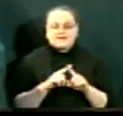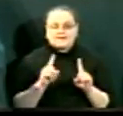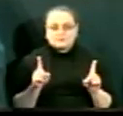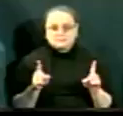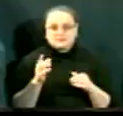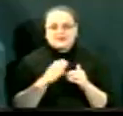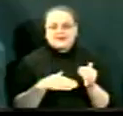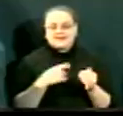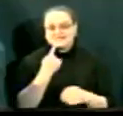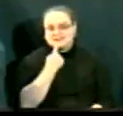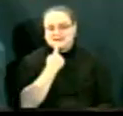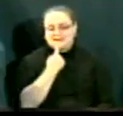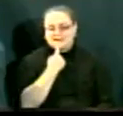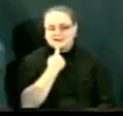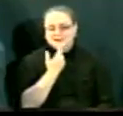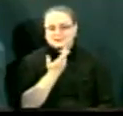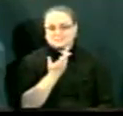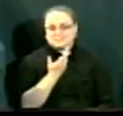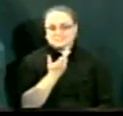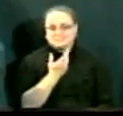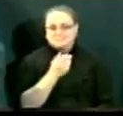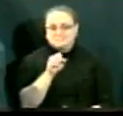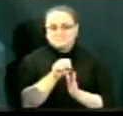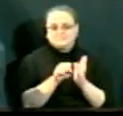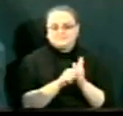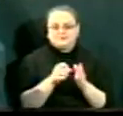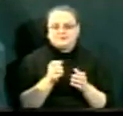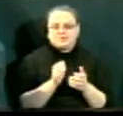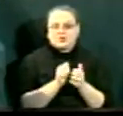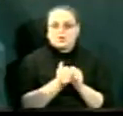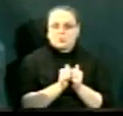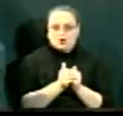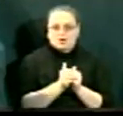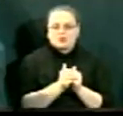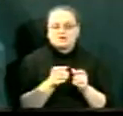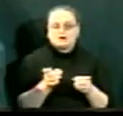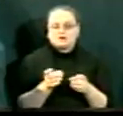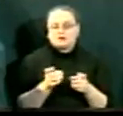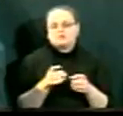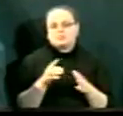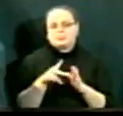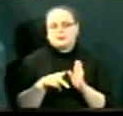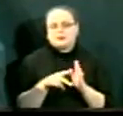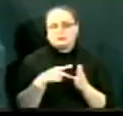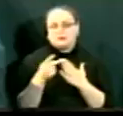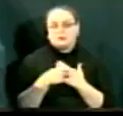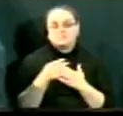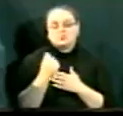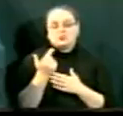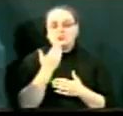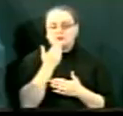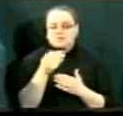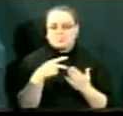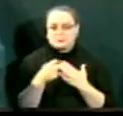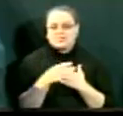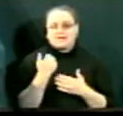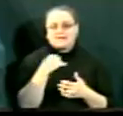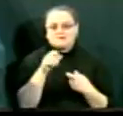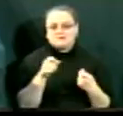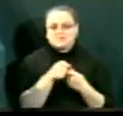than the state would. You know, state-ran programs, Social Security, welfare, I mean, they're all great programs that have a specific